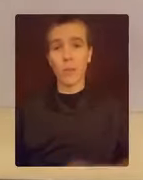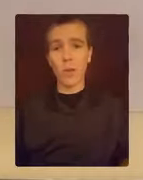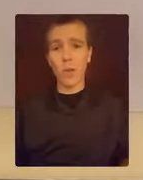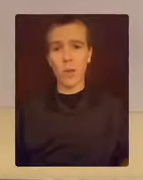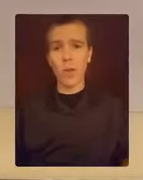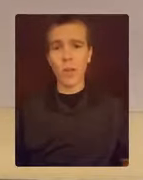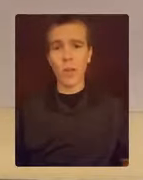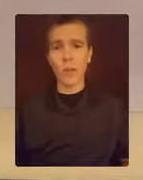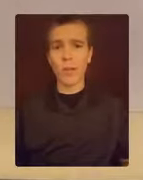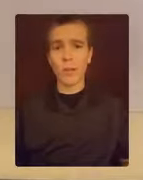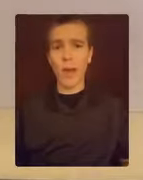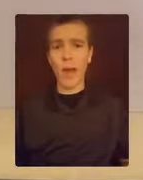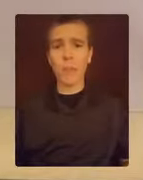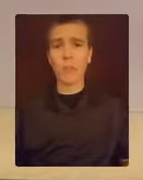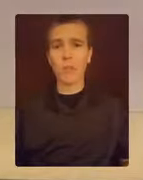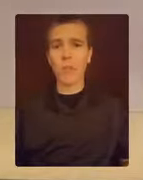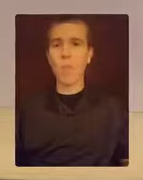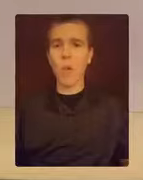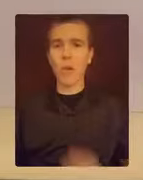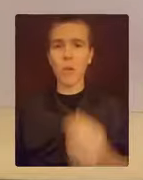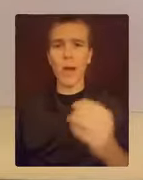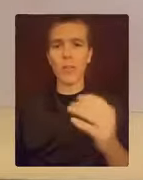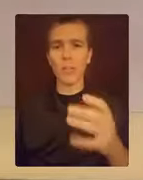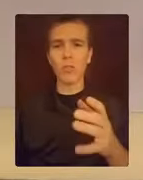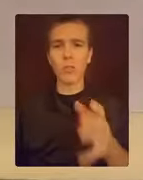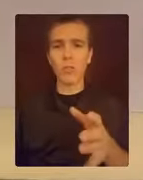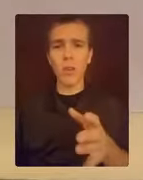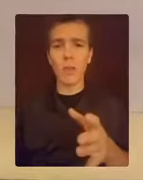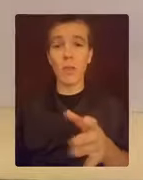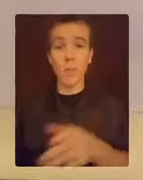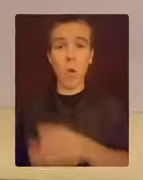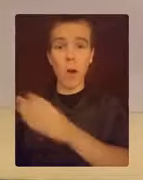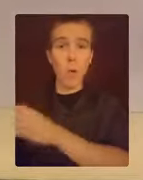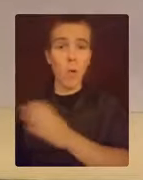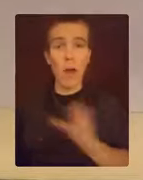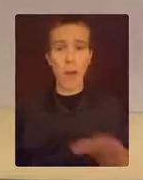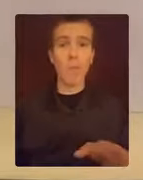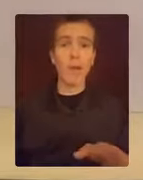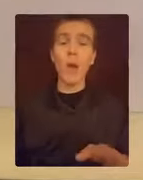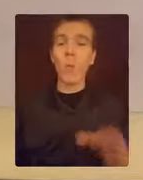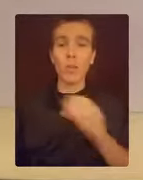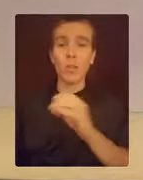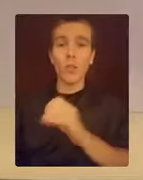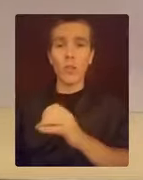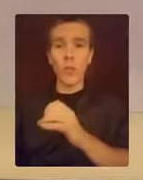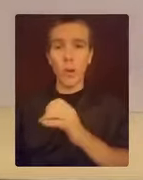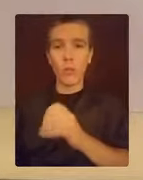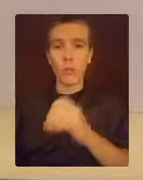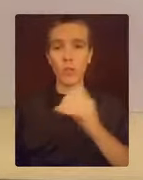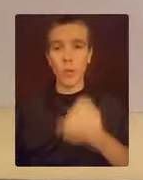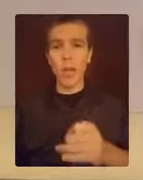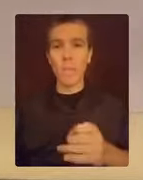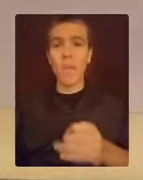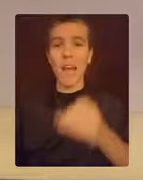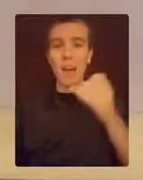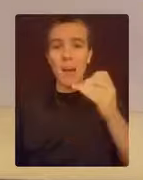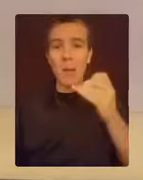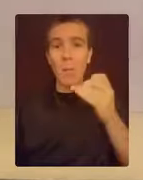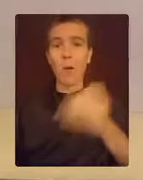first when it happens. But the more you practice lucid dreaming, the more it will happen. Once you lucid